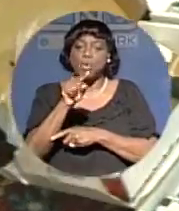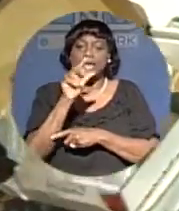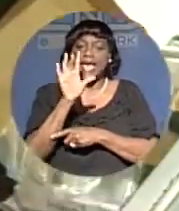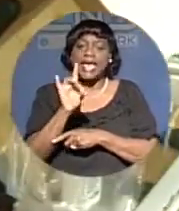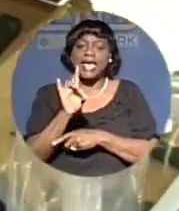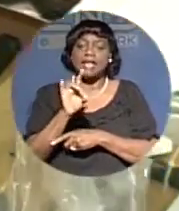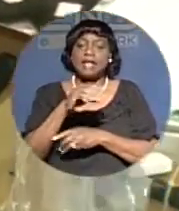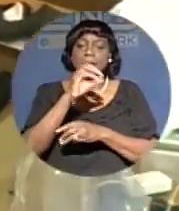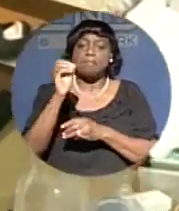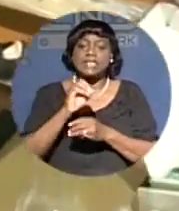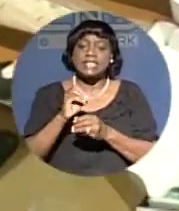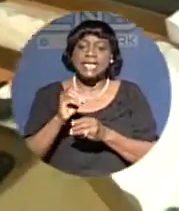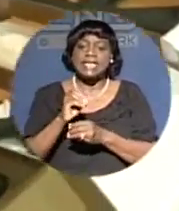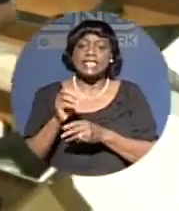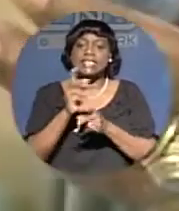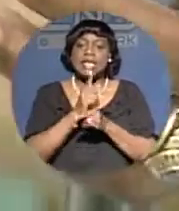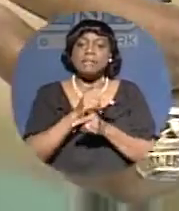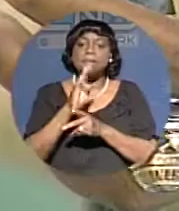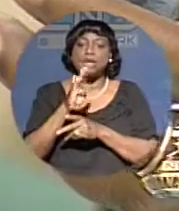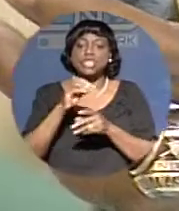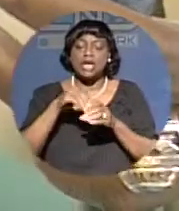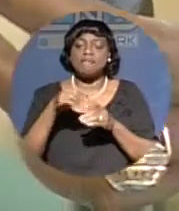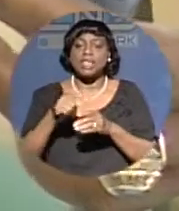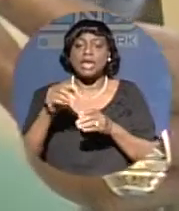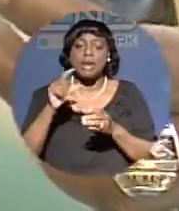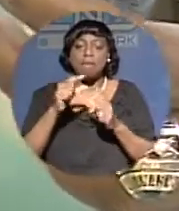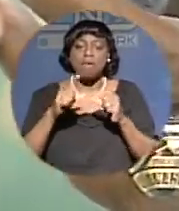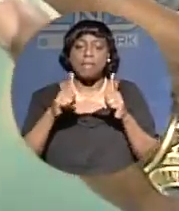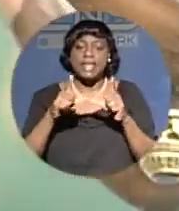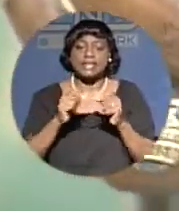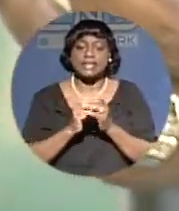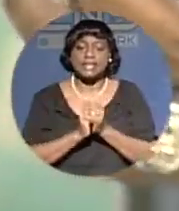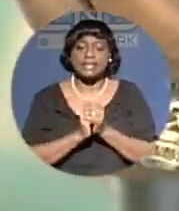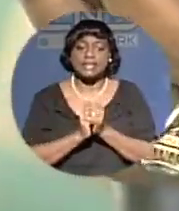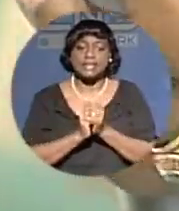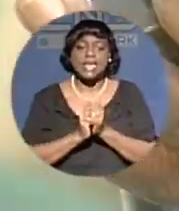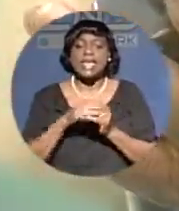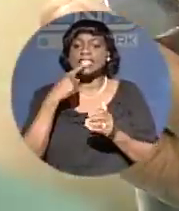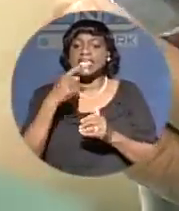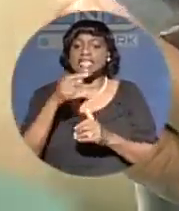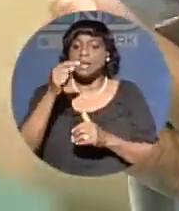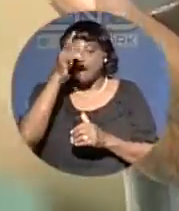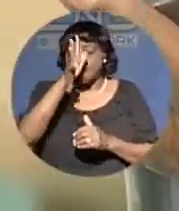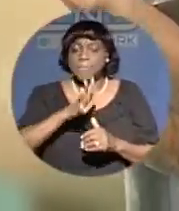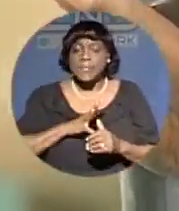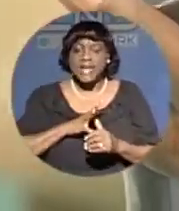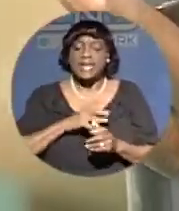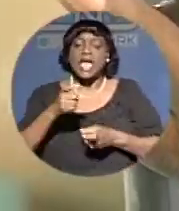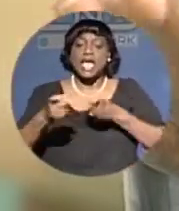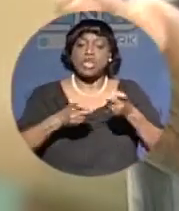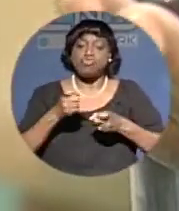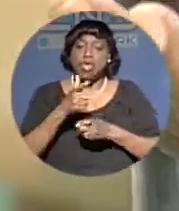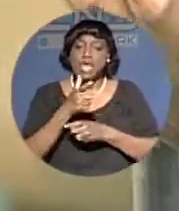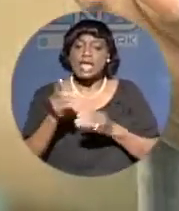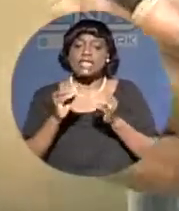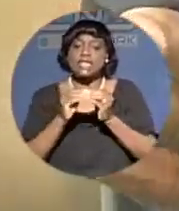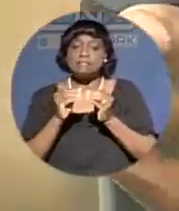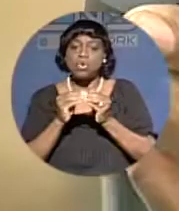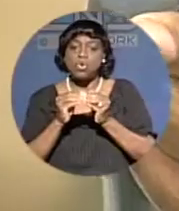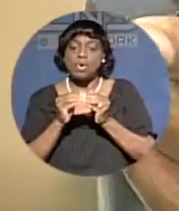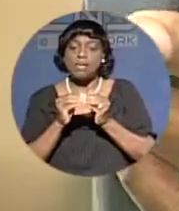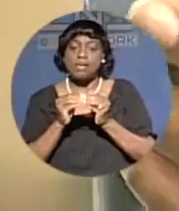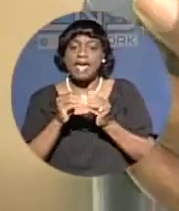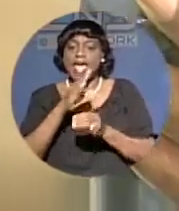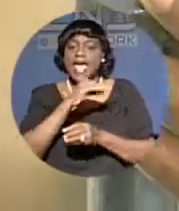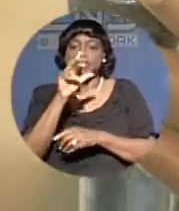were kept in breach of their permits. The research indicates that males controlled guns 96% of the time, and that